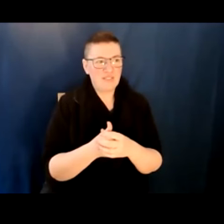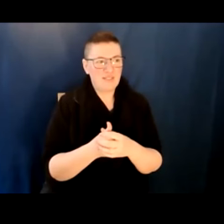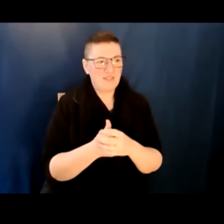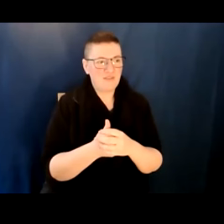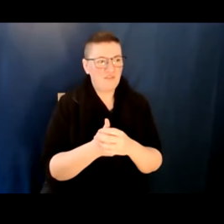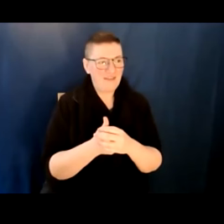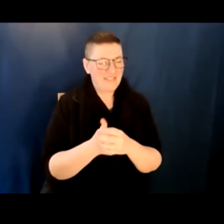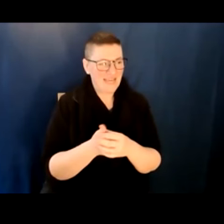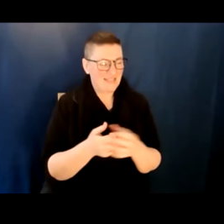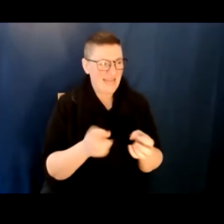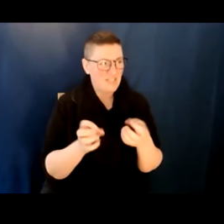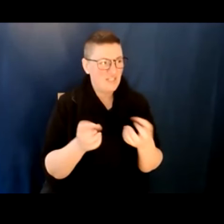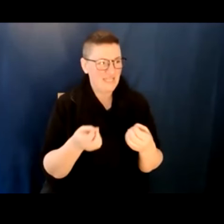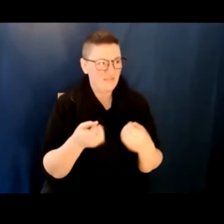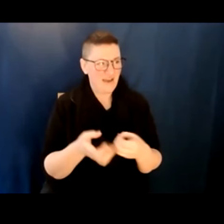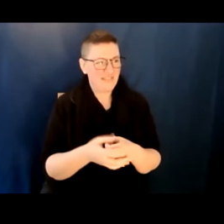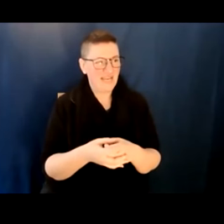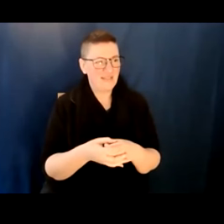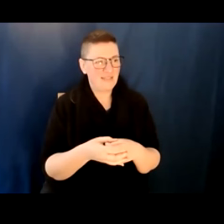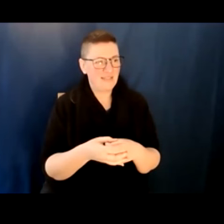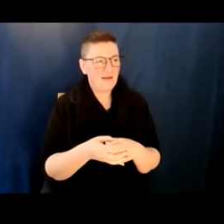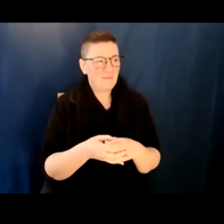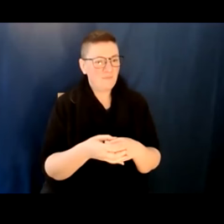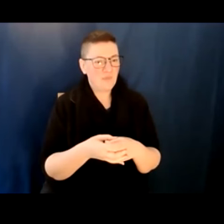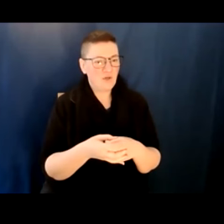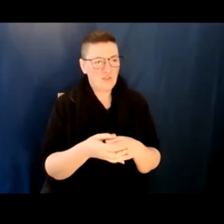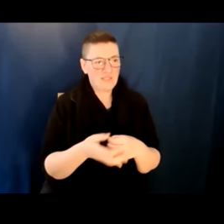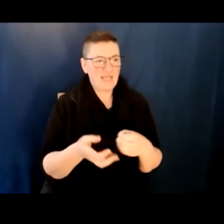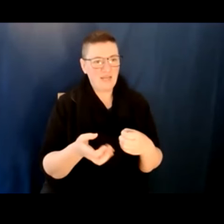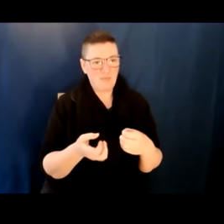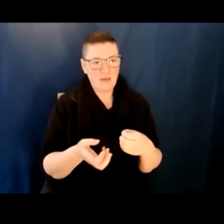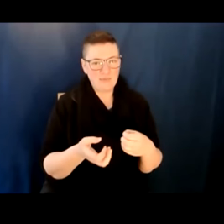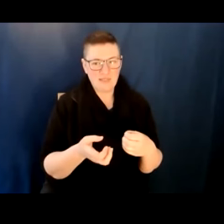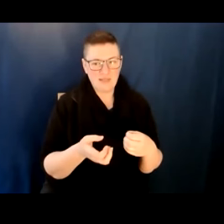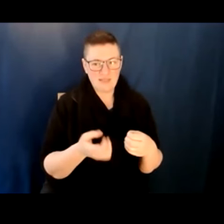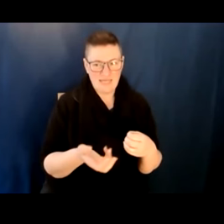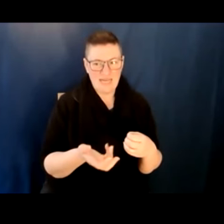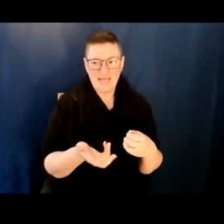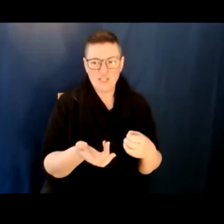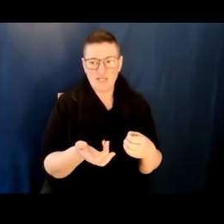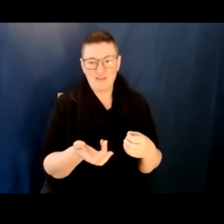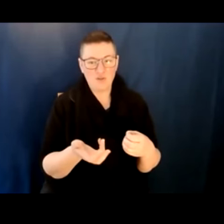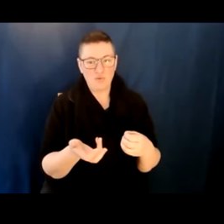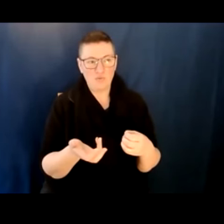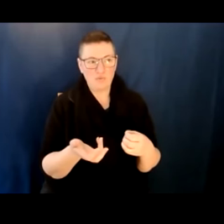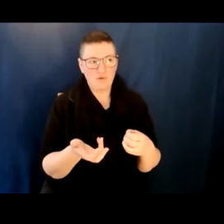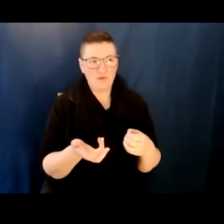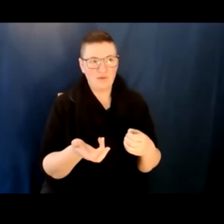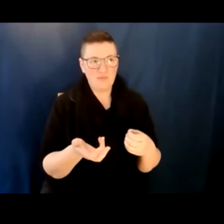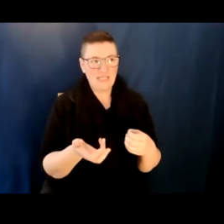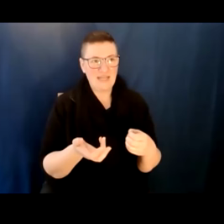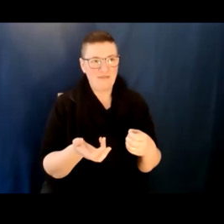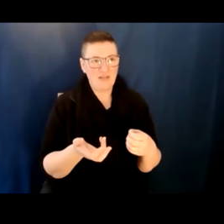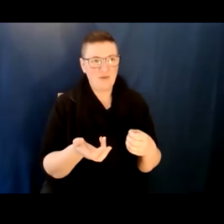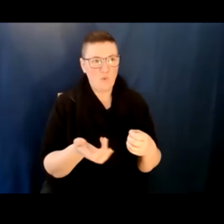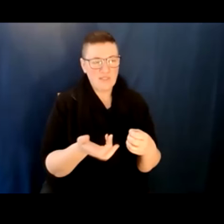Or does an action that takes 5 seconds, could you say that it becomes a sustained action if you